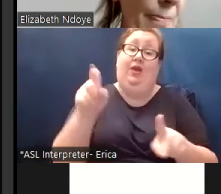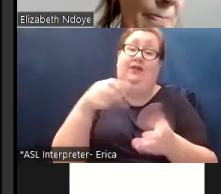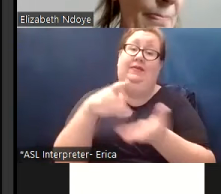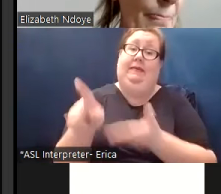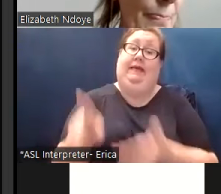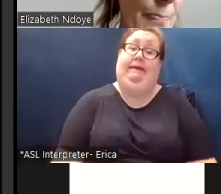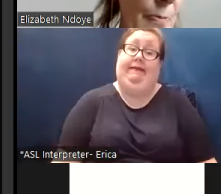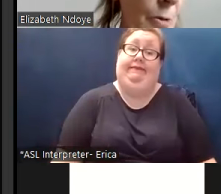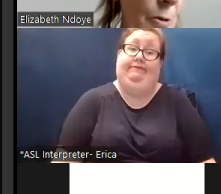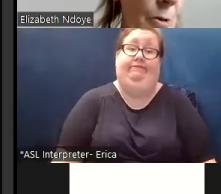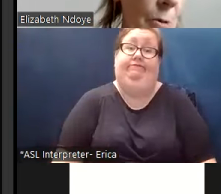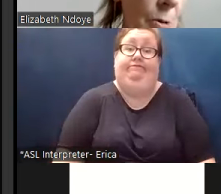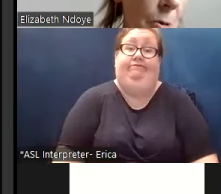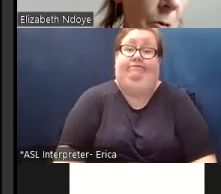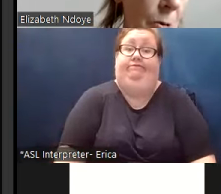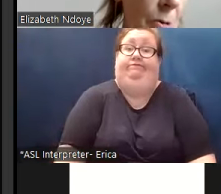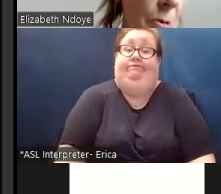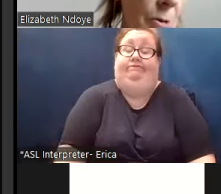paid.